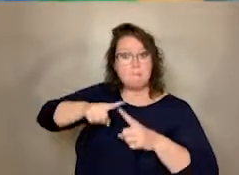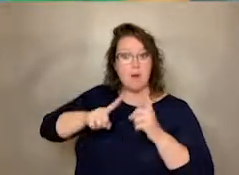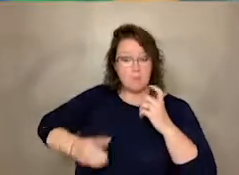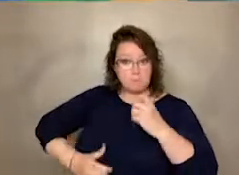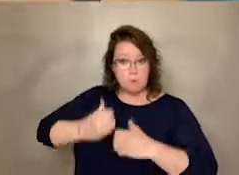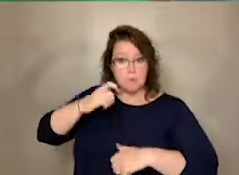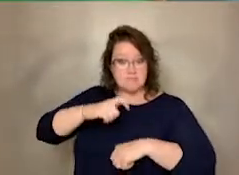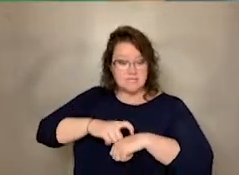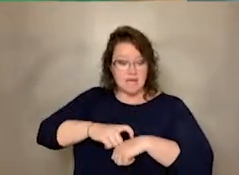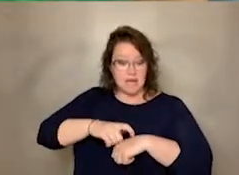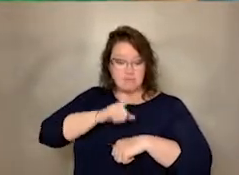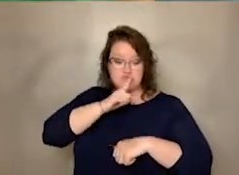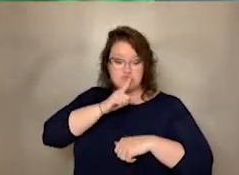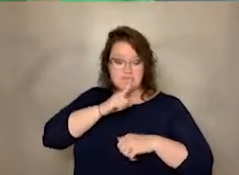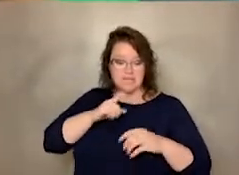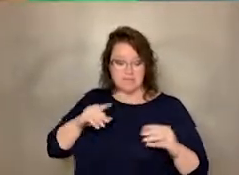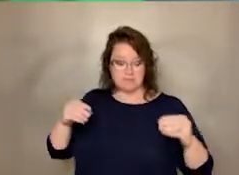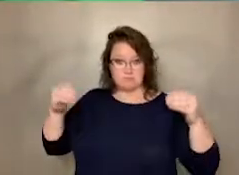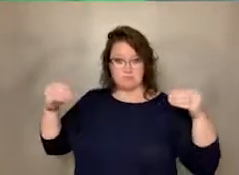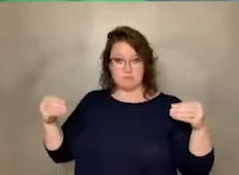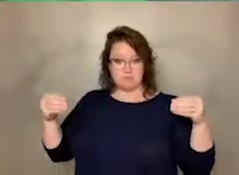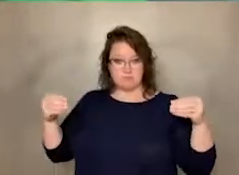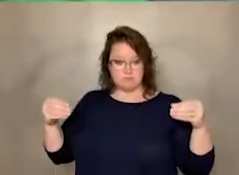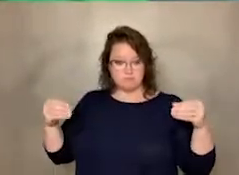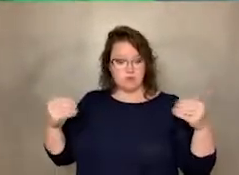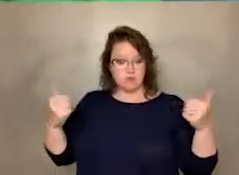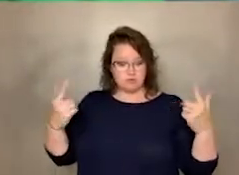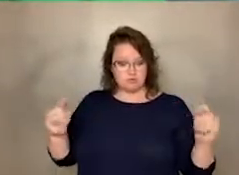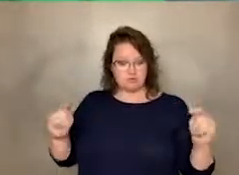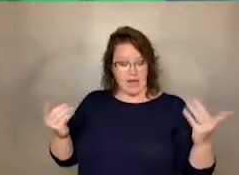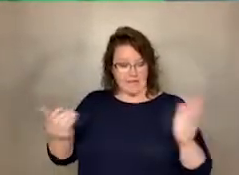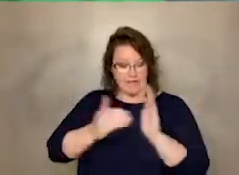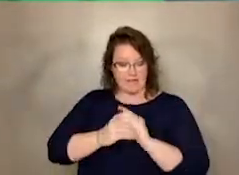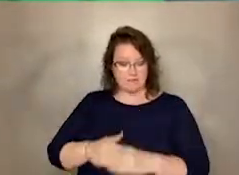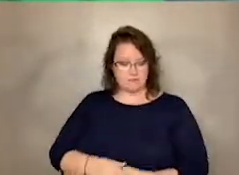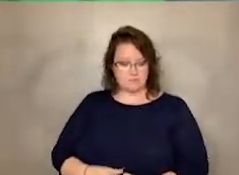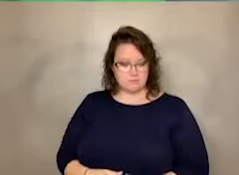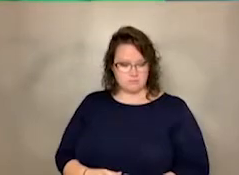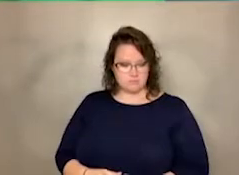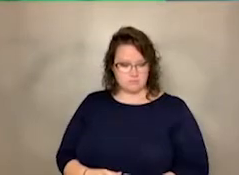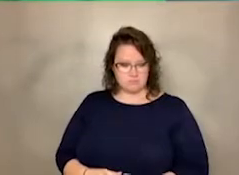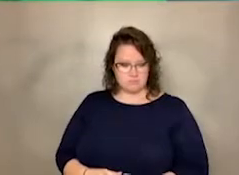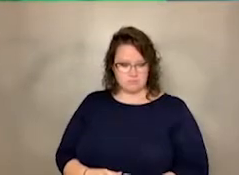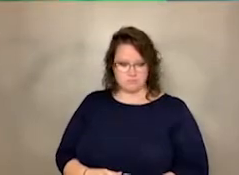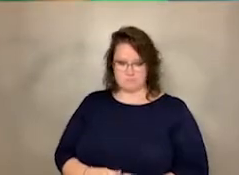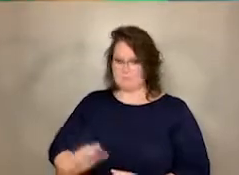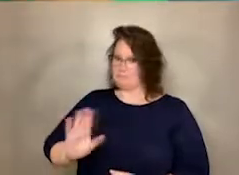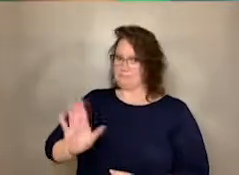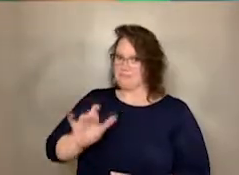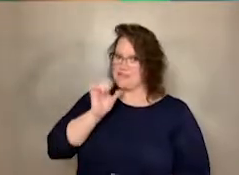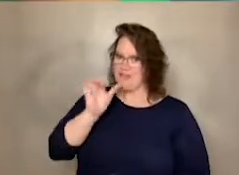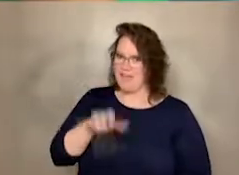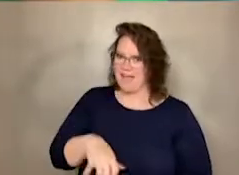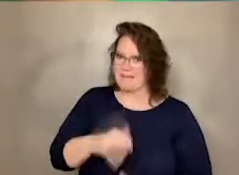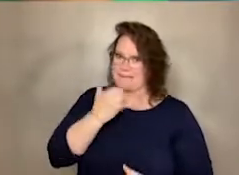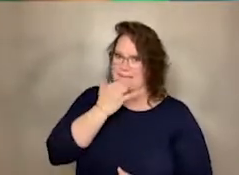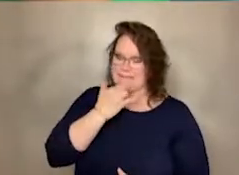it hangs up like this. So why don't you try it again with it hanging? Oh, well, that's not how you play okay.